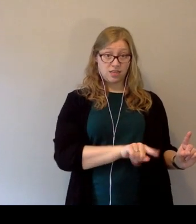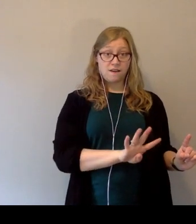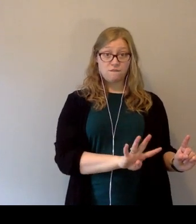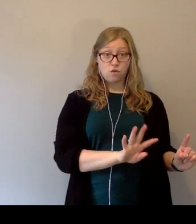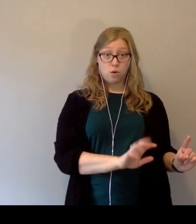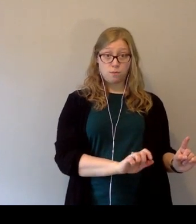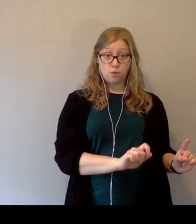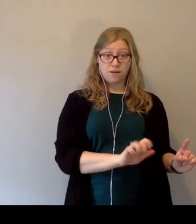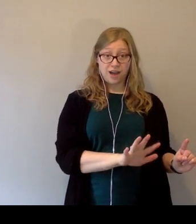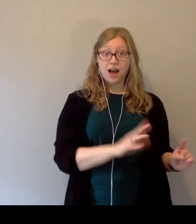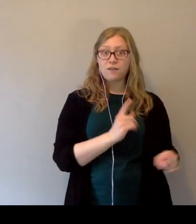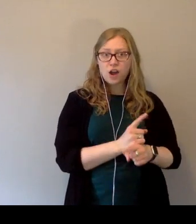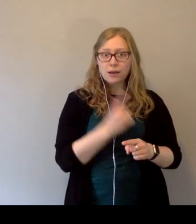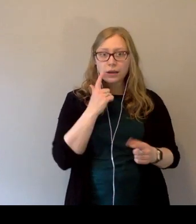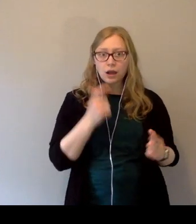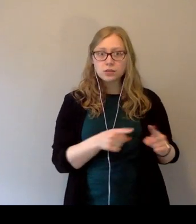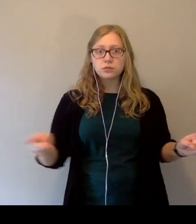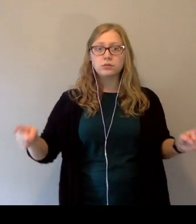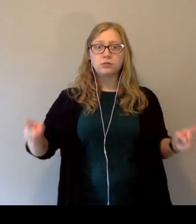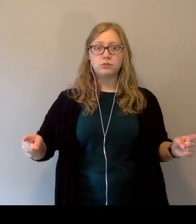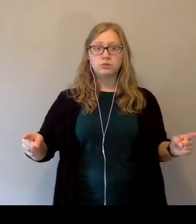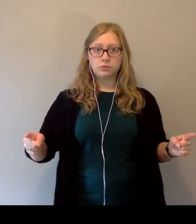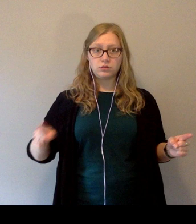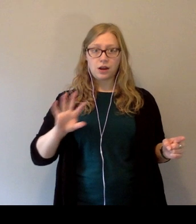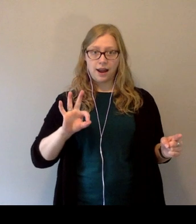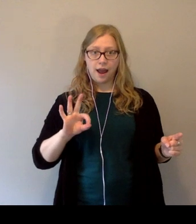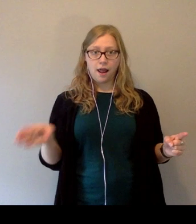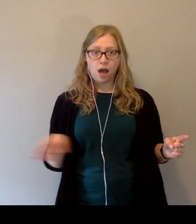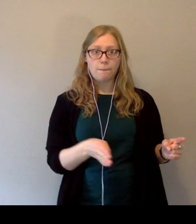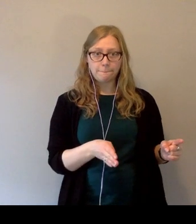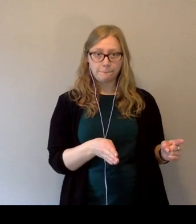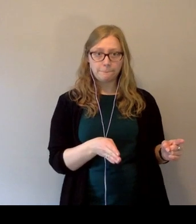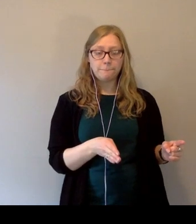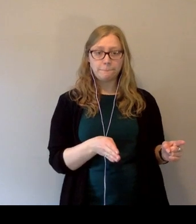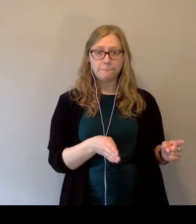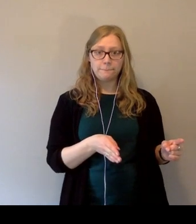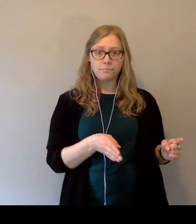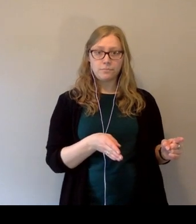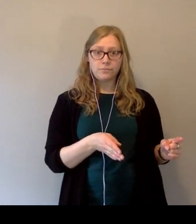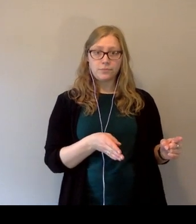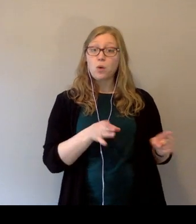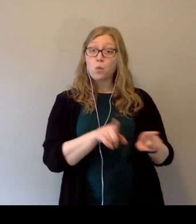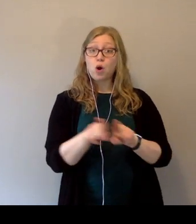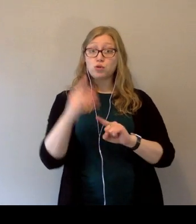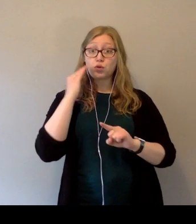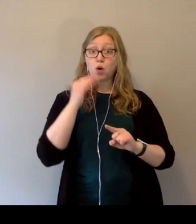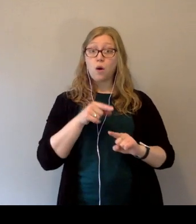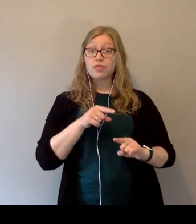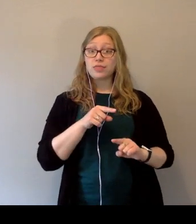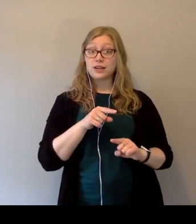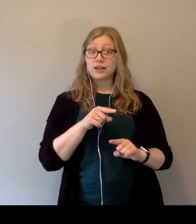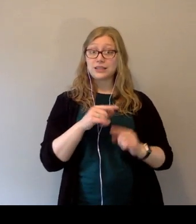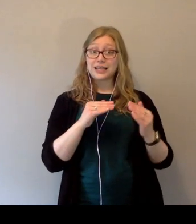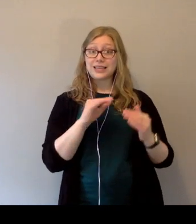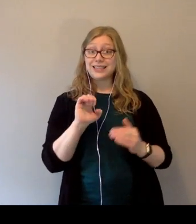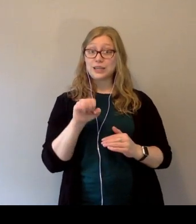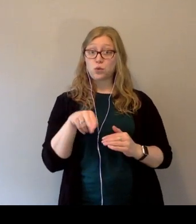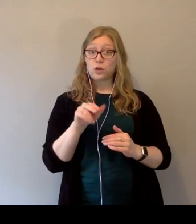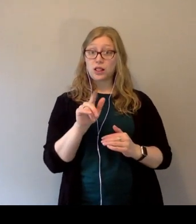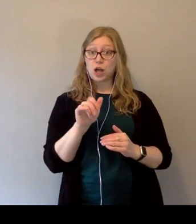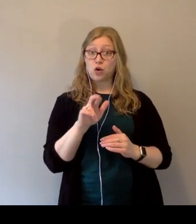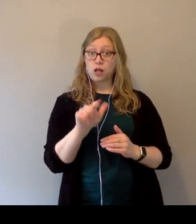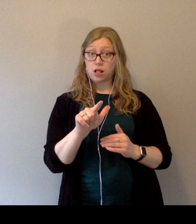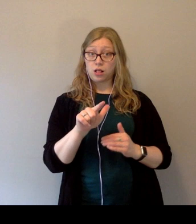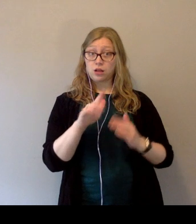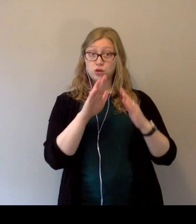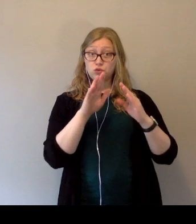go from here to here. We also know that this is an equilateral triangle, so that this is 60 degrees here, and this